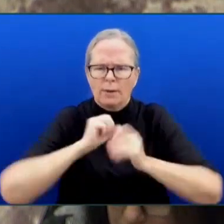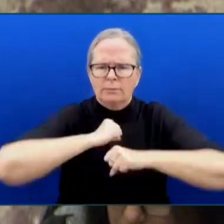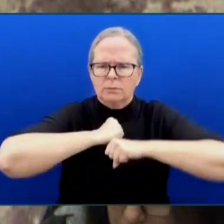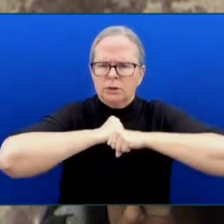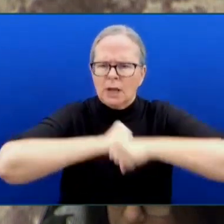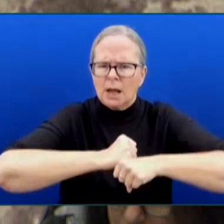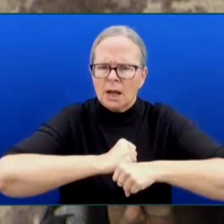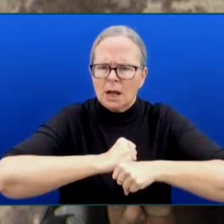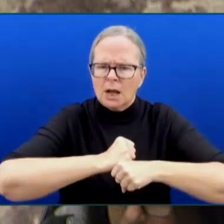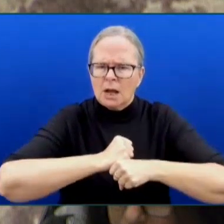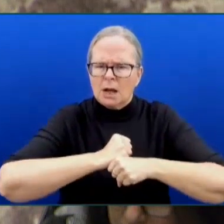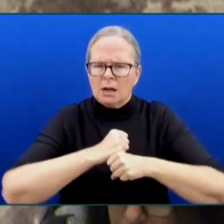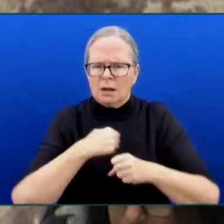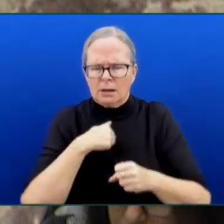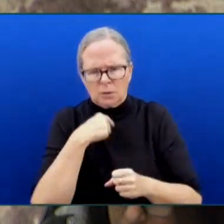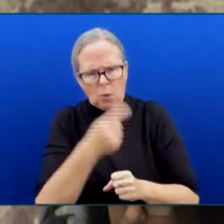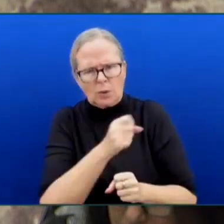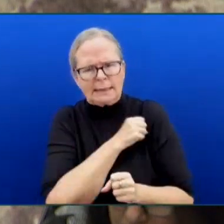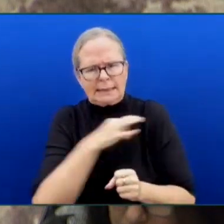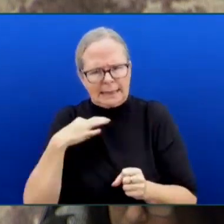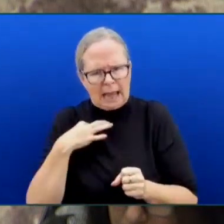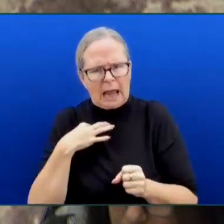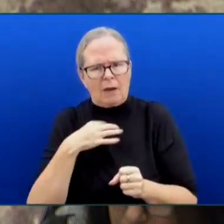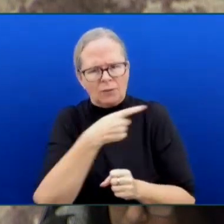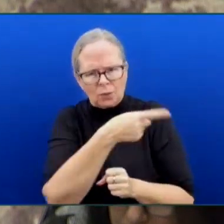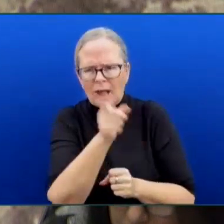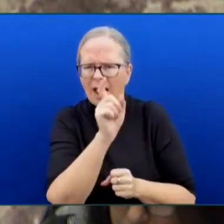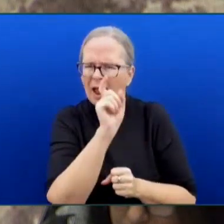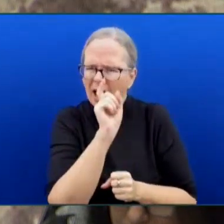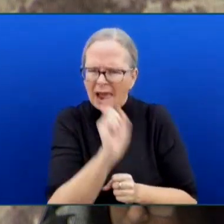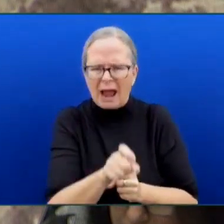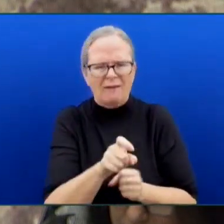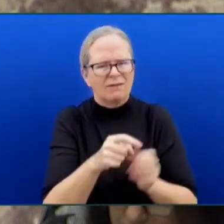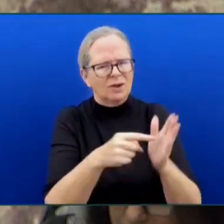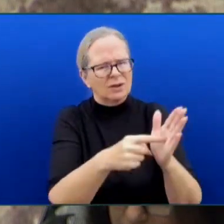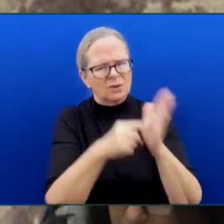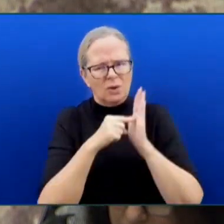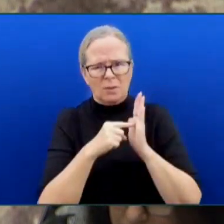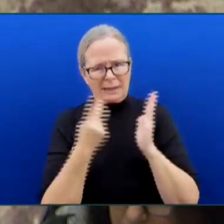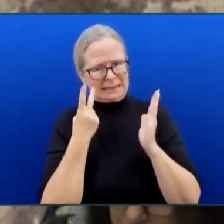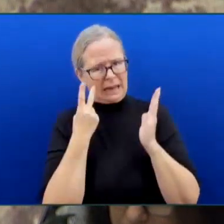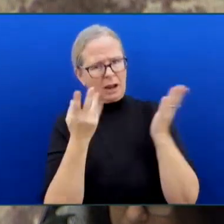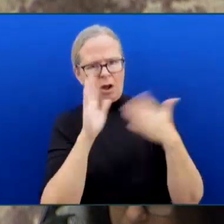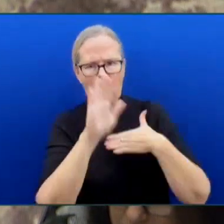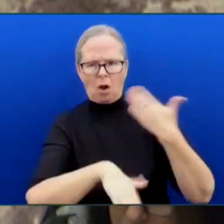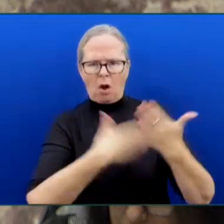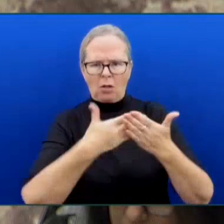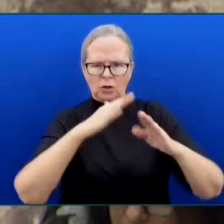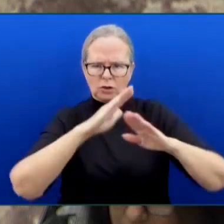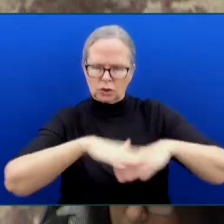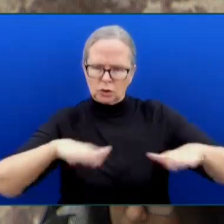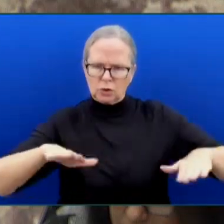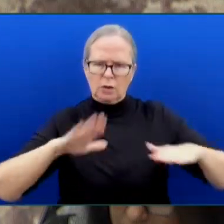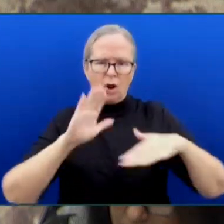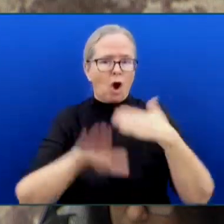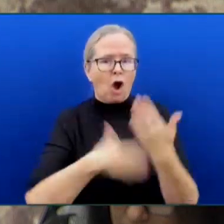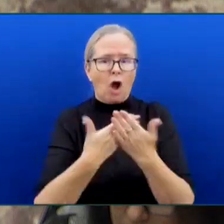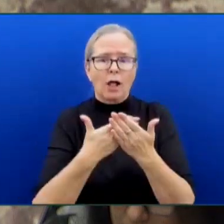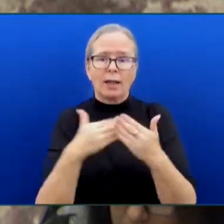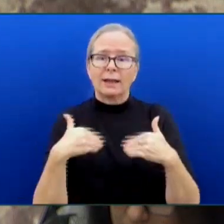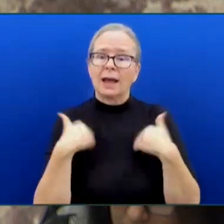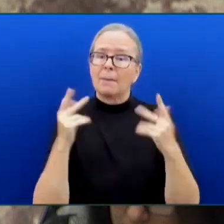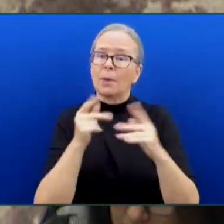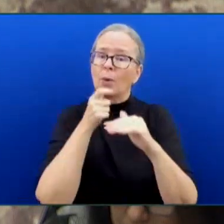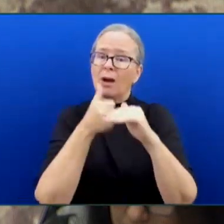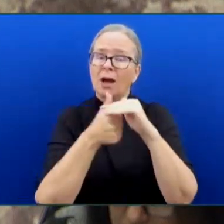need to be able to show me that all of the children and youth in our care are safe and are being loved and being well taken care of.